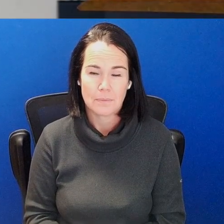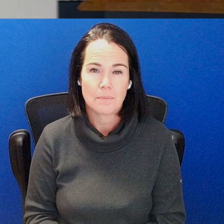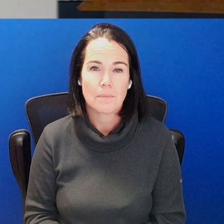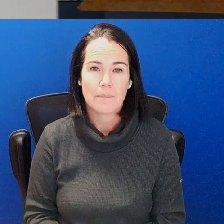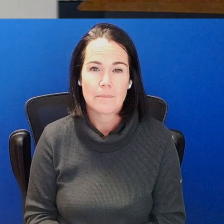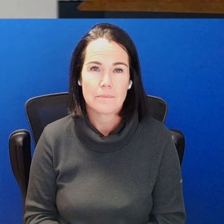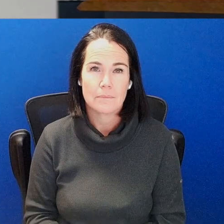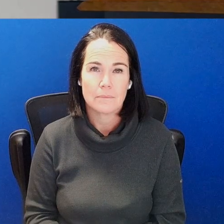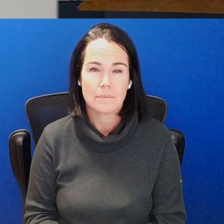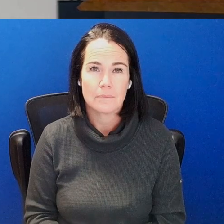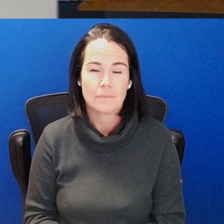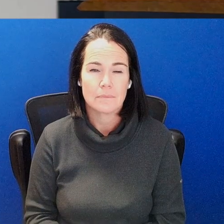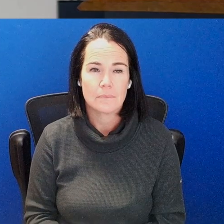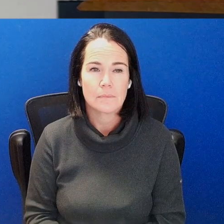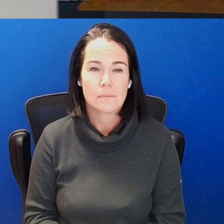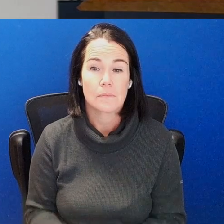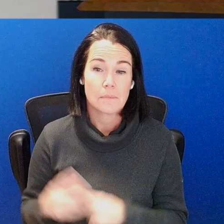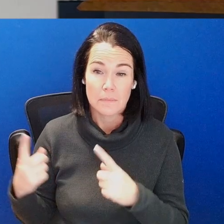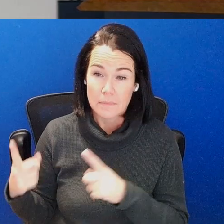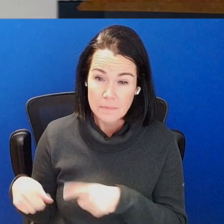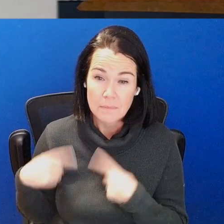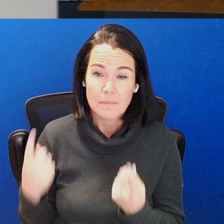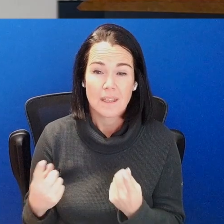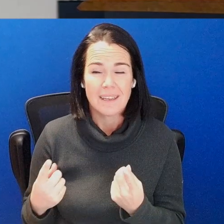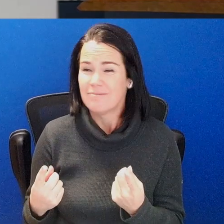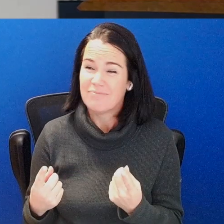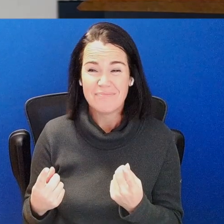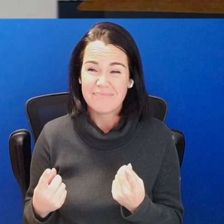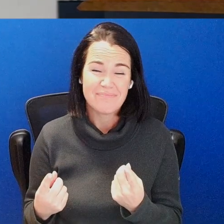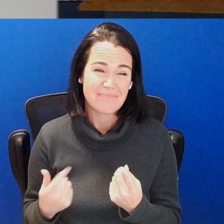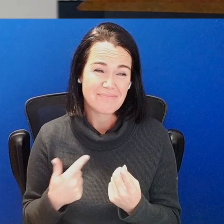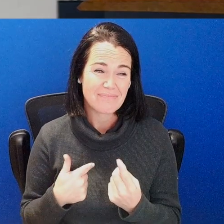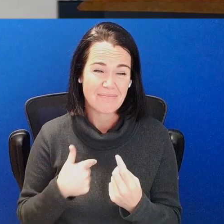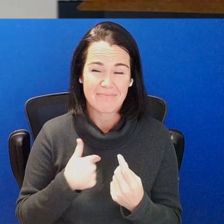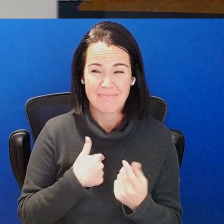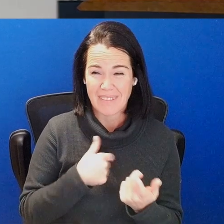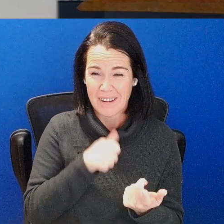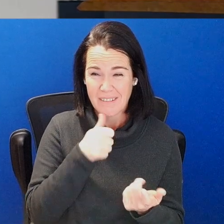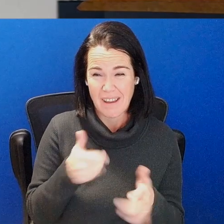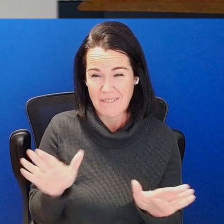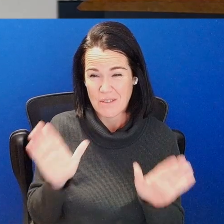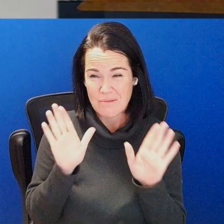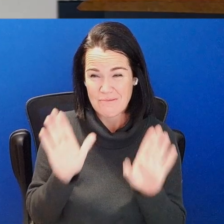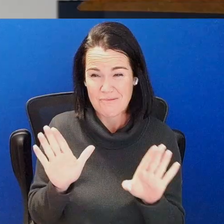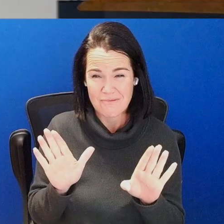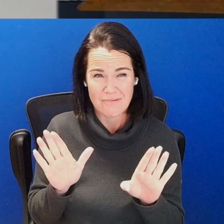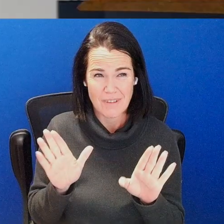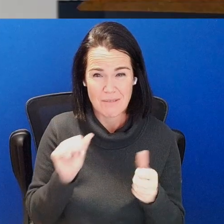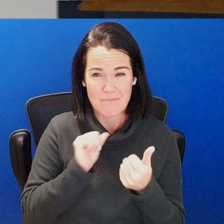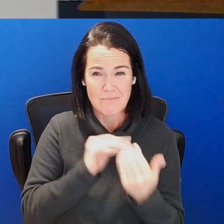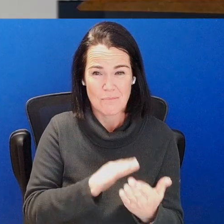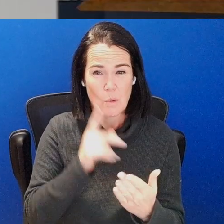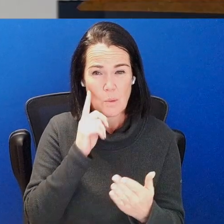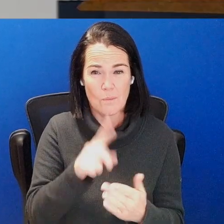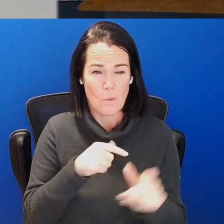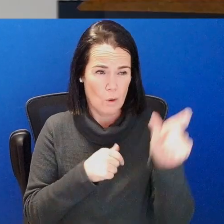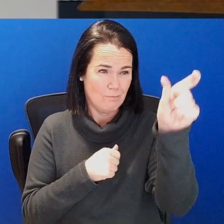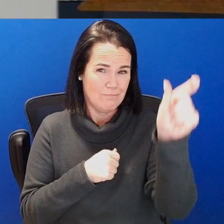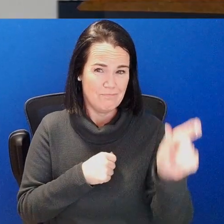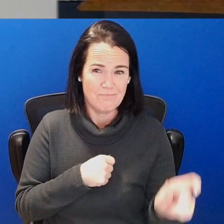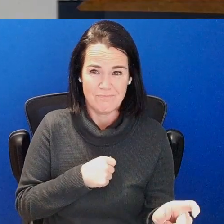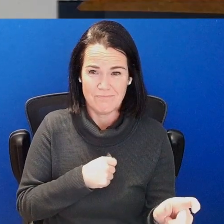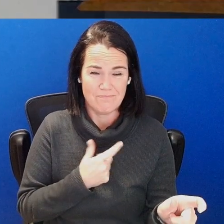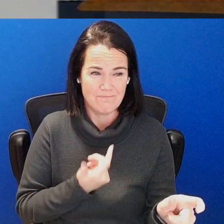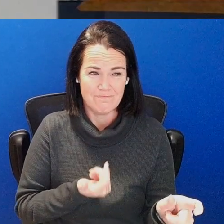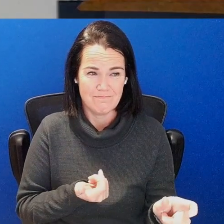All right. So historically, I actually haven't had a really great way to use my column